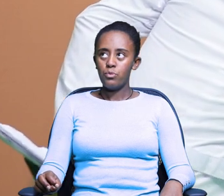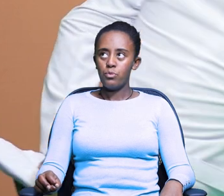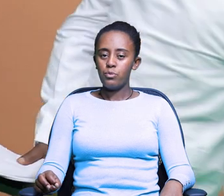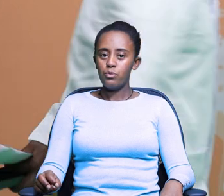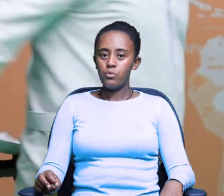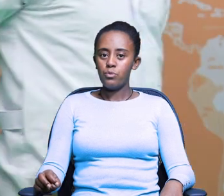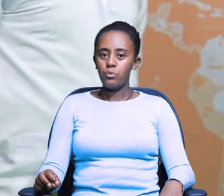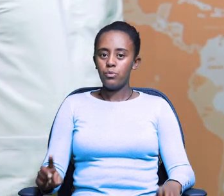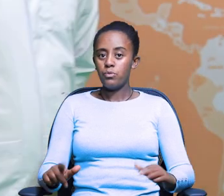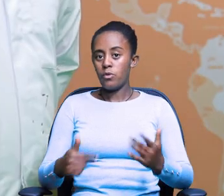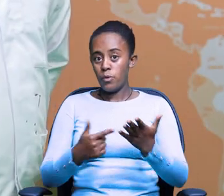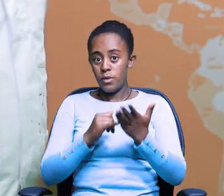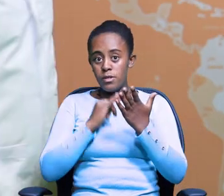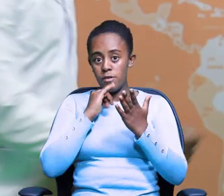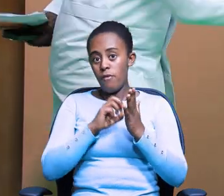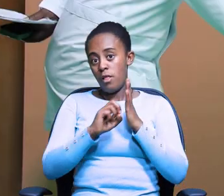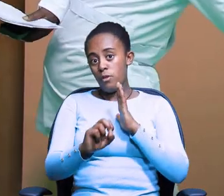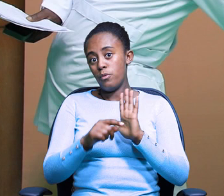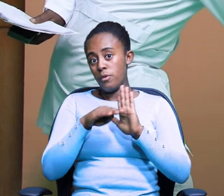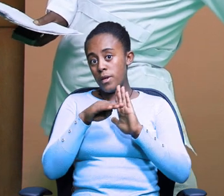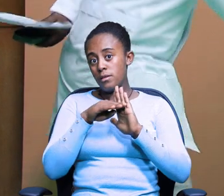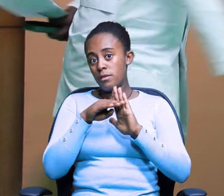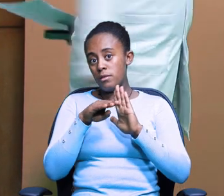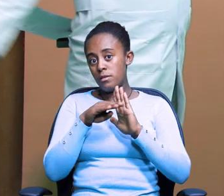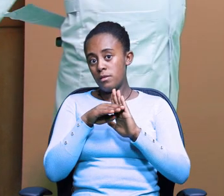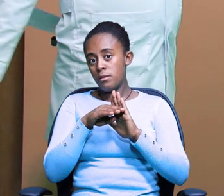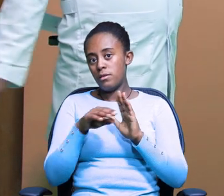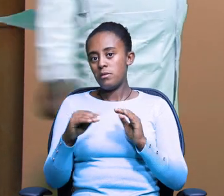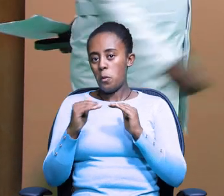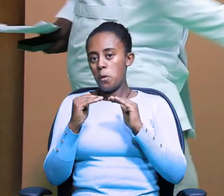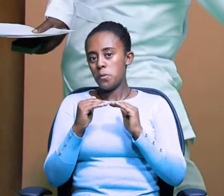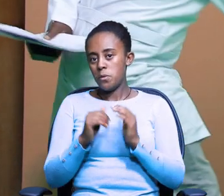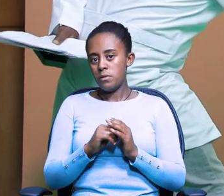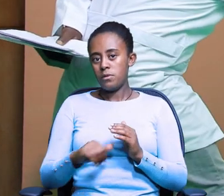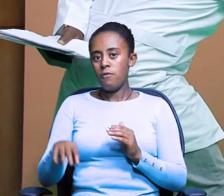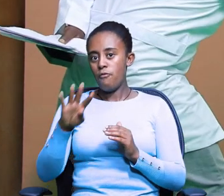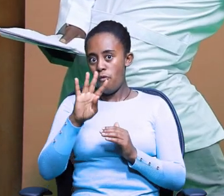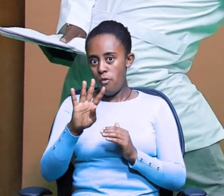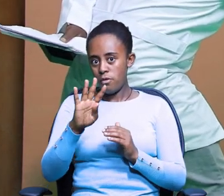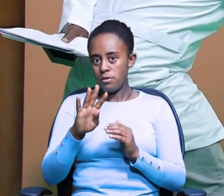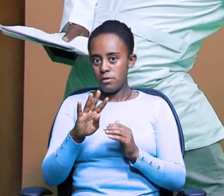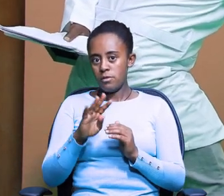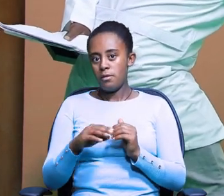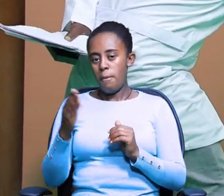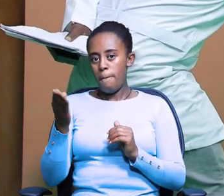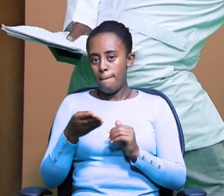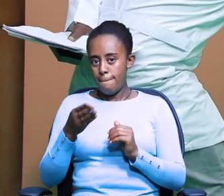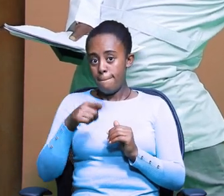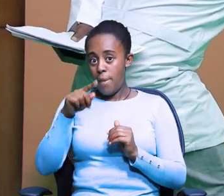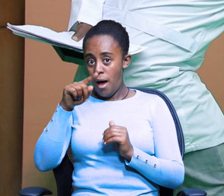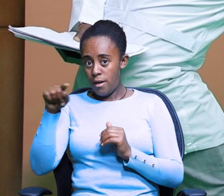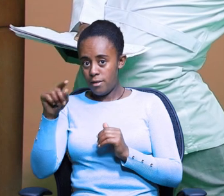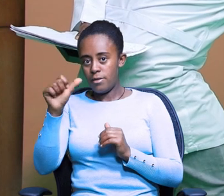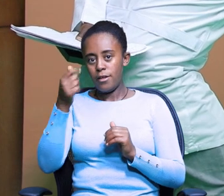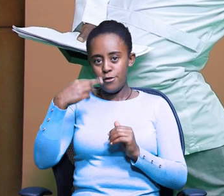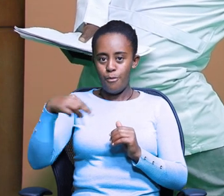So its value is represented by, its value is equal to 4 pi times 10 to